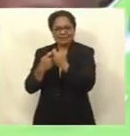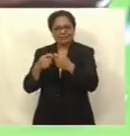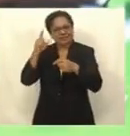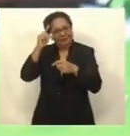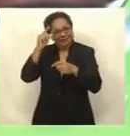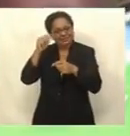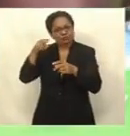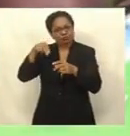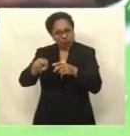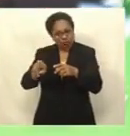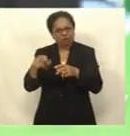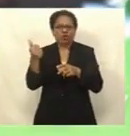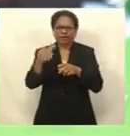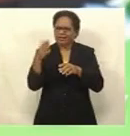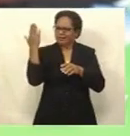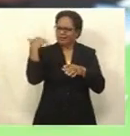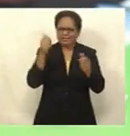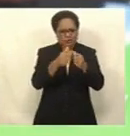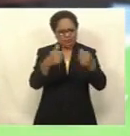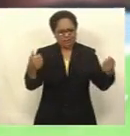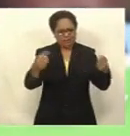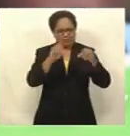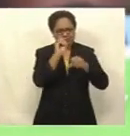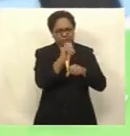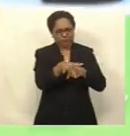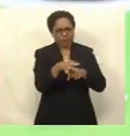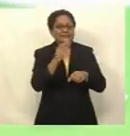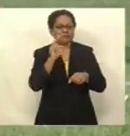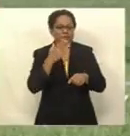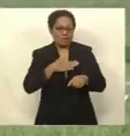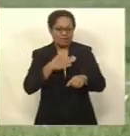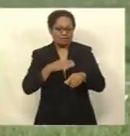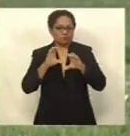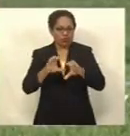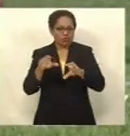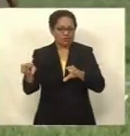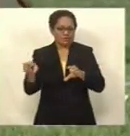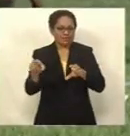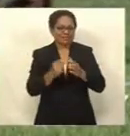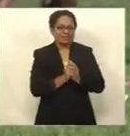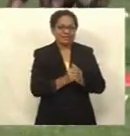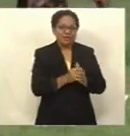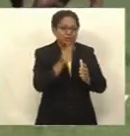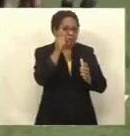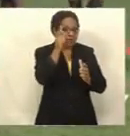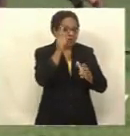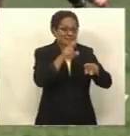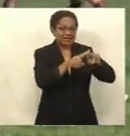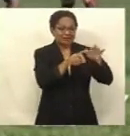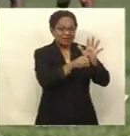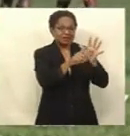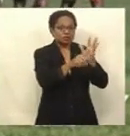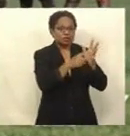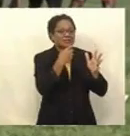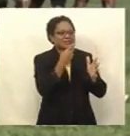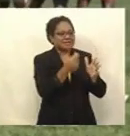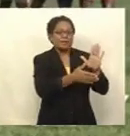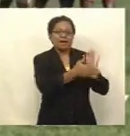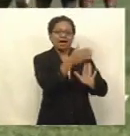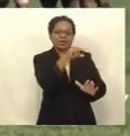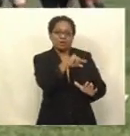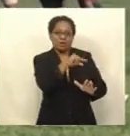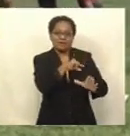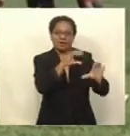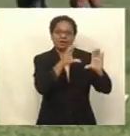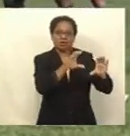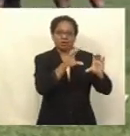were advertised over the weekend. FRU Chief Executive John O'Connor says some high-profile coaches are interested to guide the Drua next